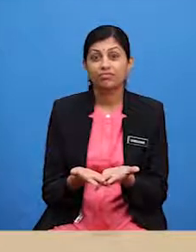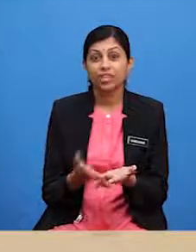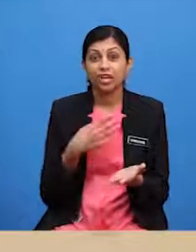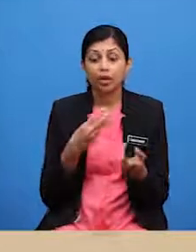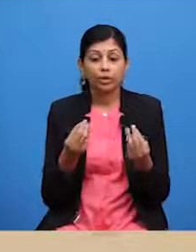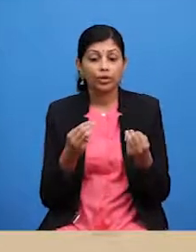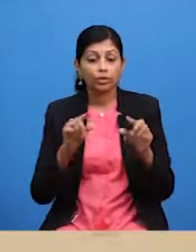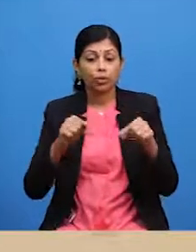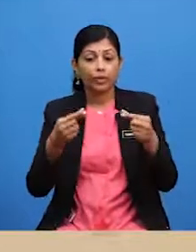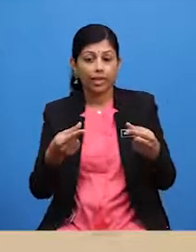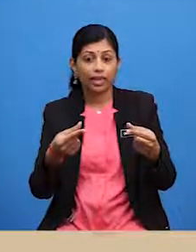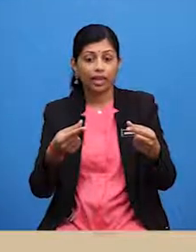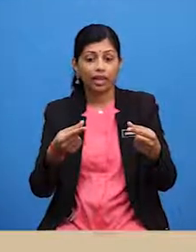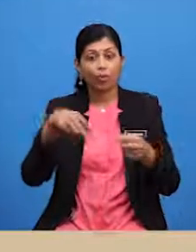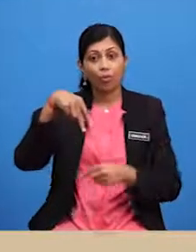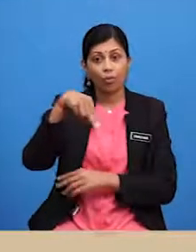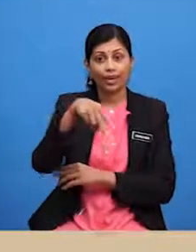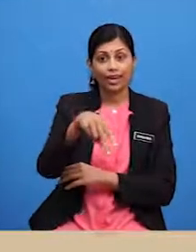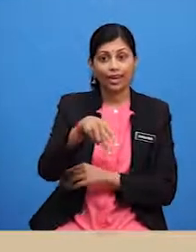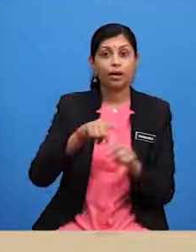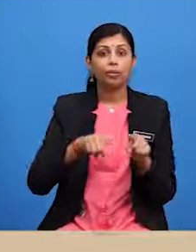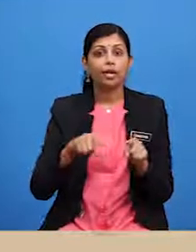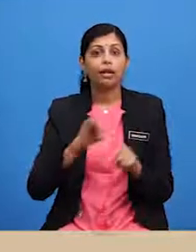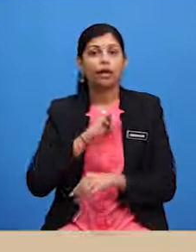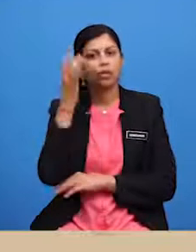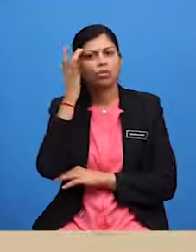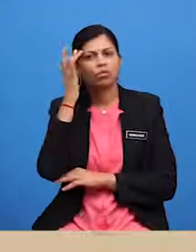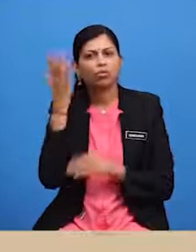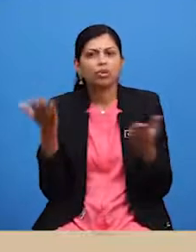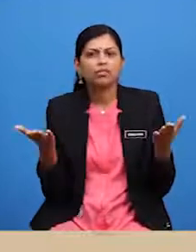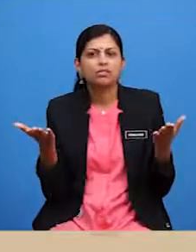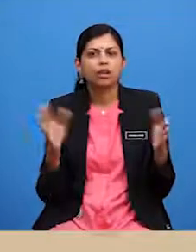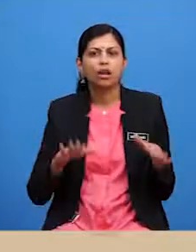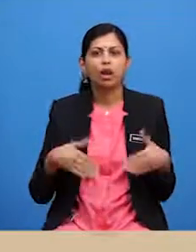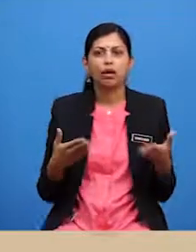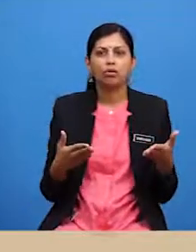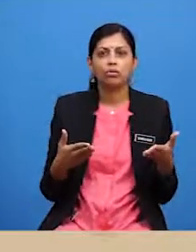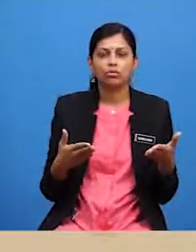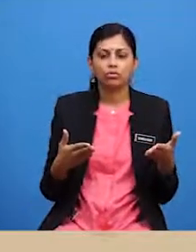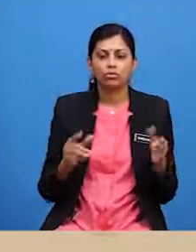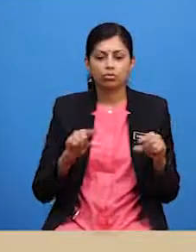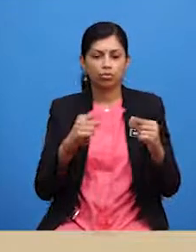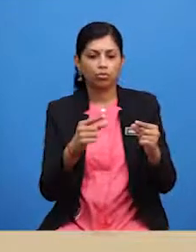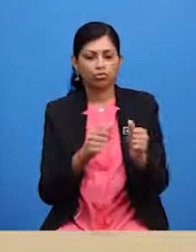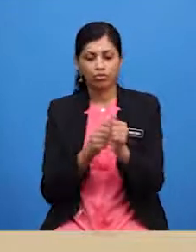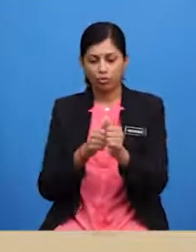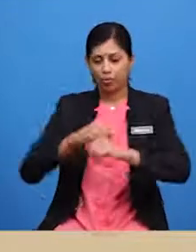there on foot, but I don't understand how to get there based on these